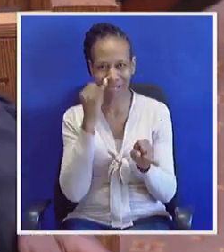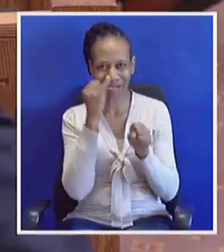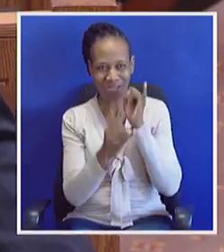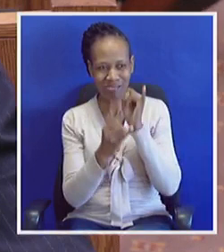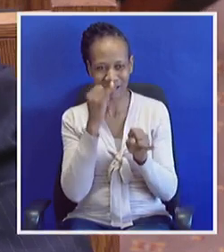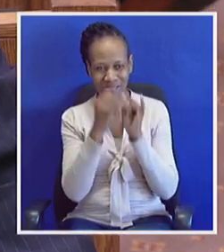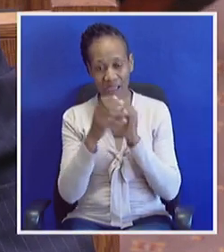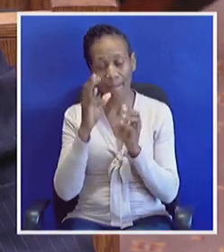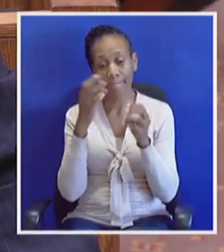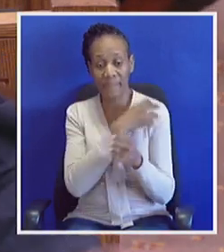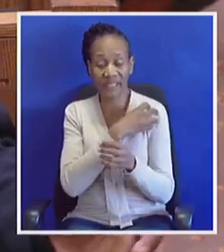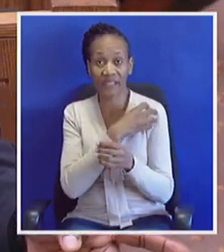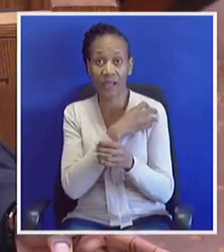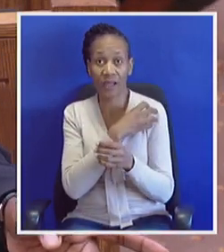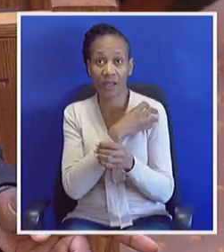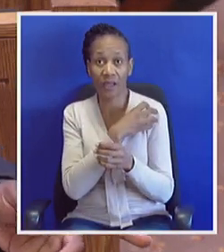Administration?